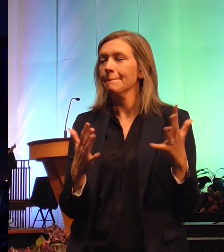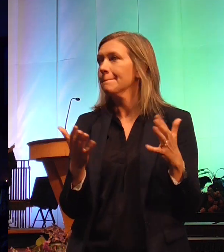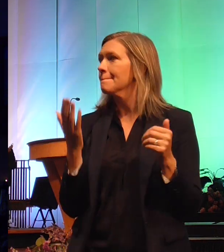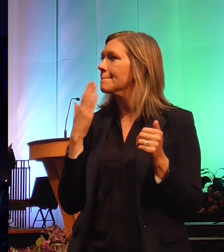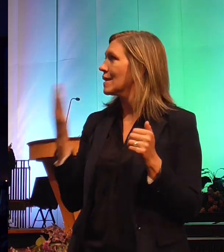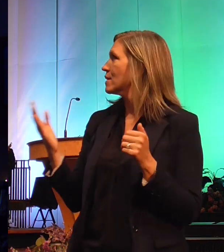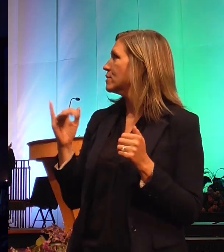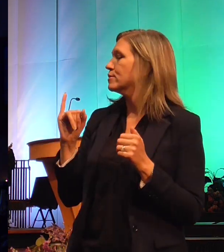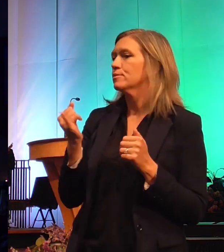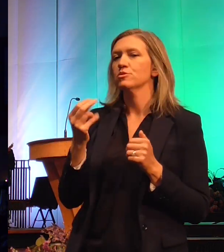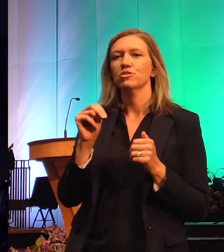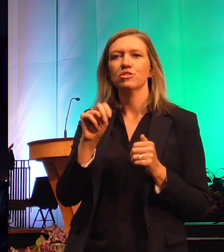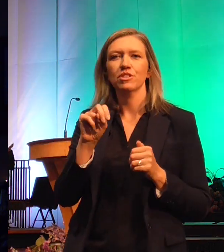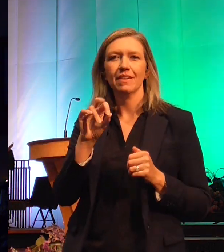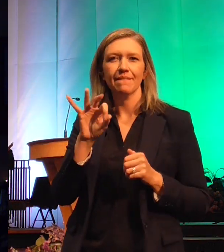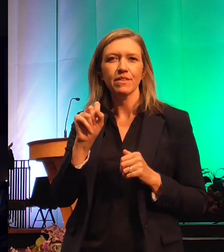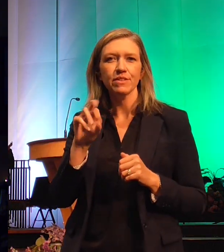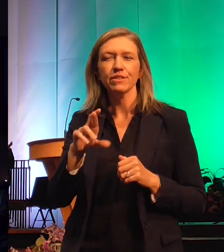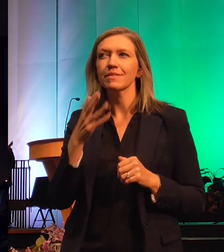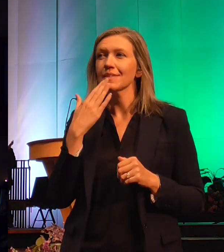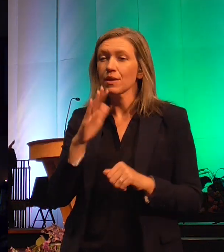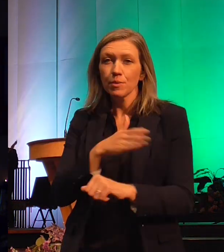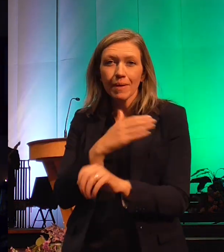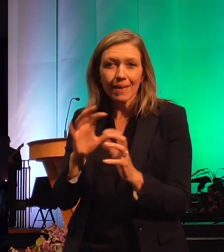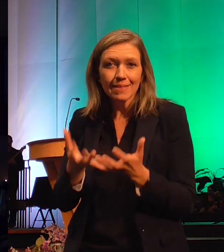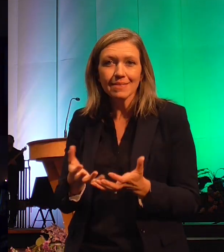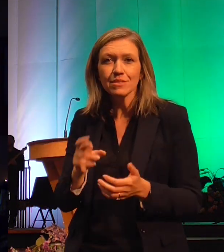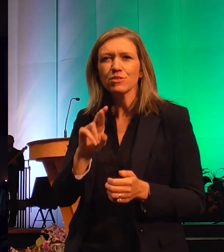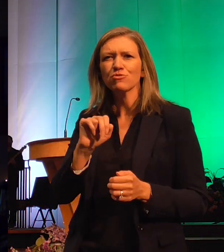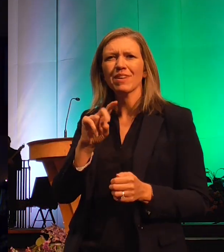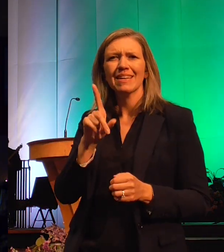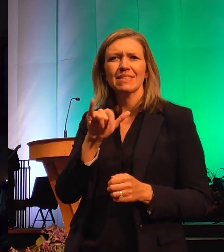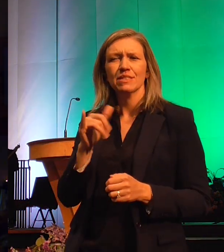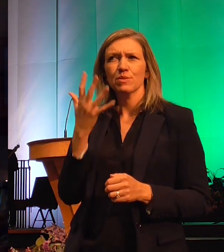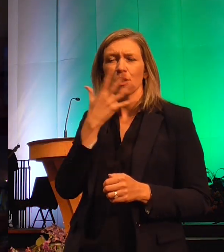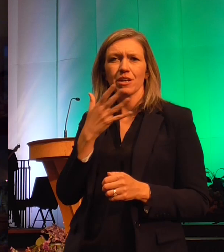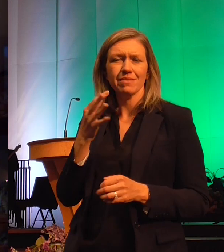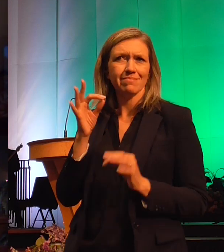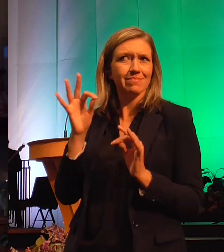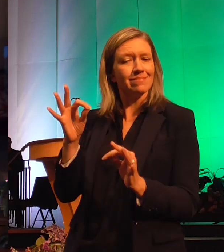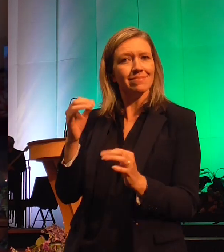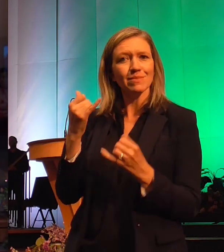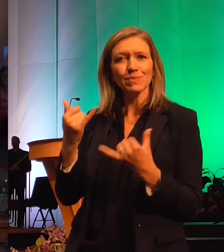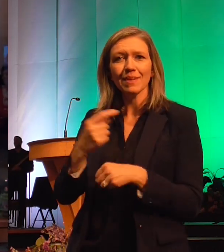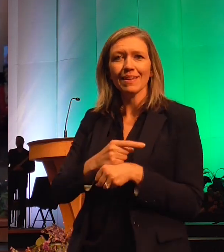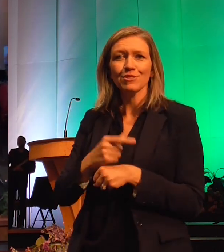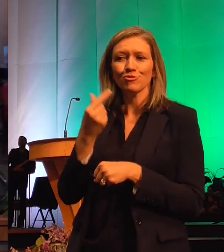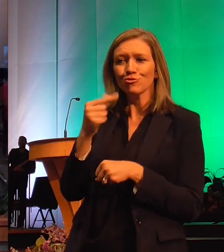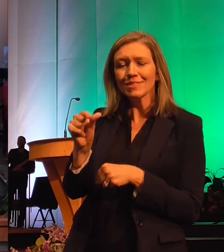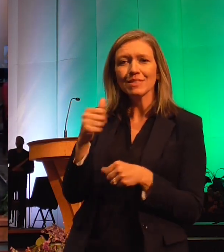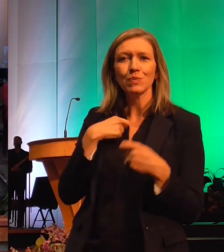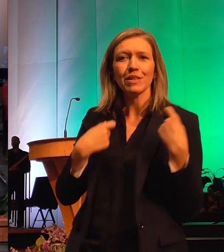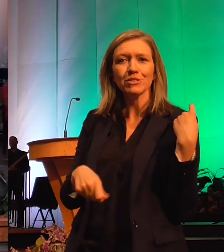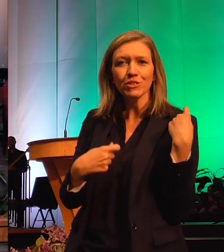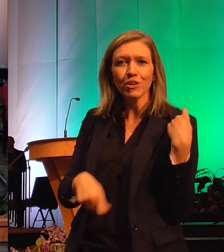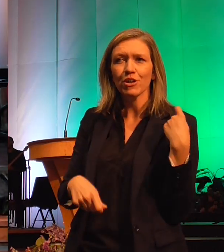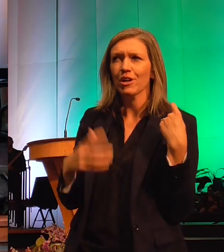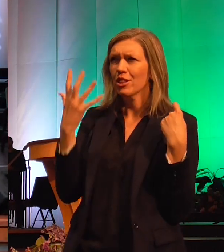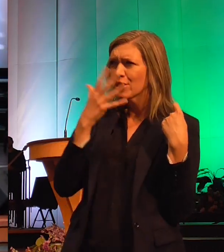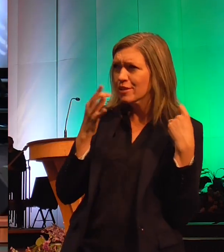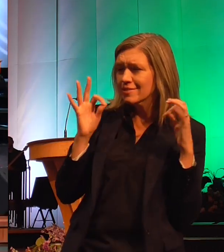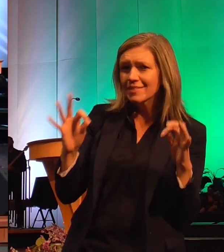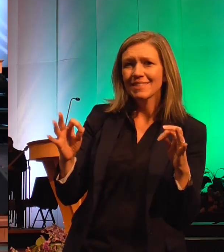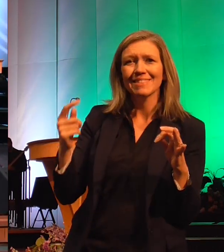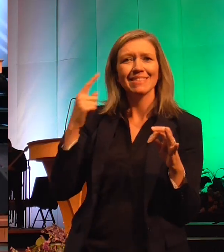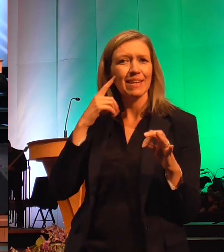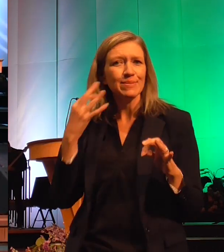Thank you, Jennifer. Thank you, Mile High Band. Randy, you look so suave today in that green with that guitar. So you look great, sounds wonderful, just as